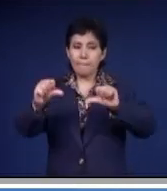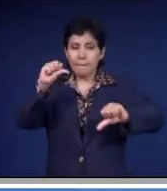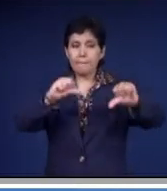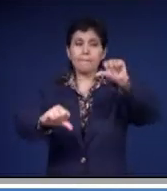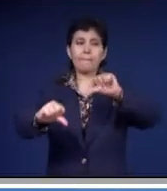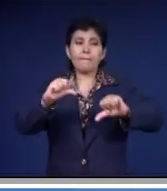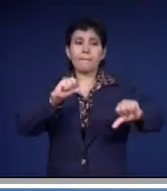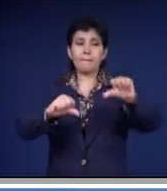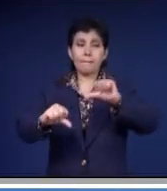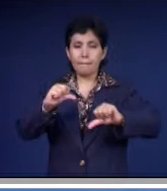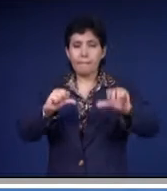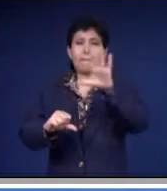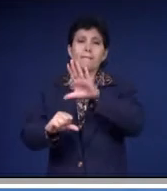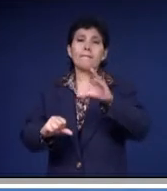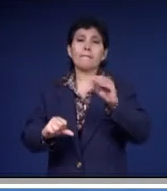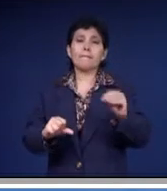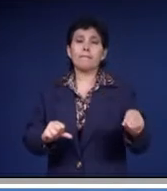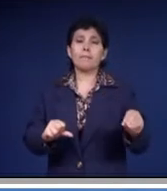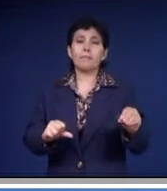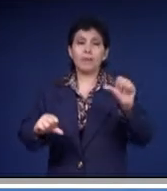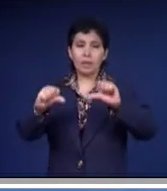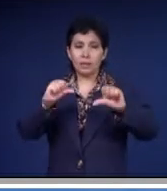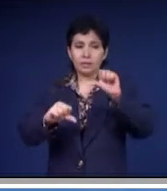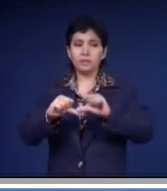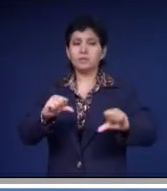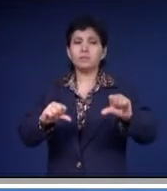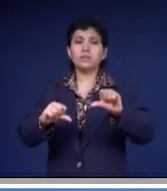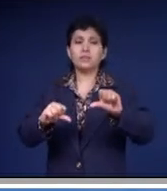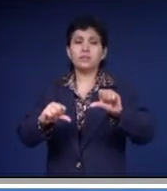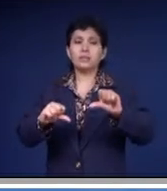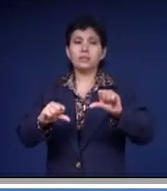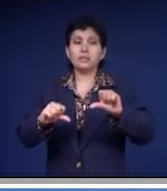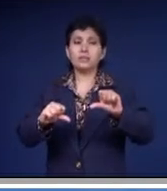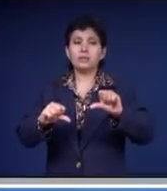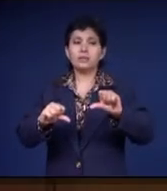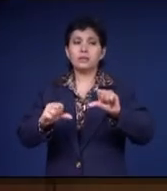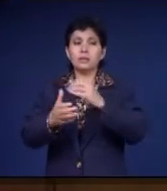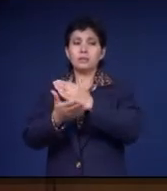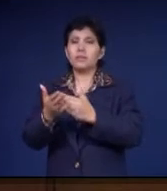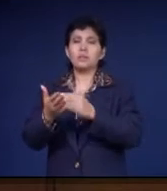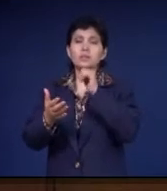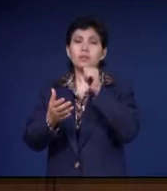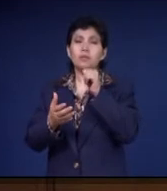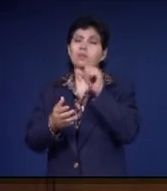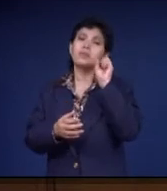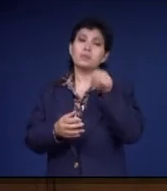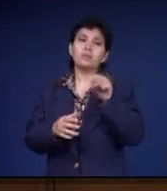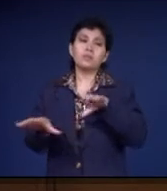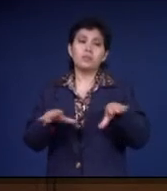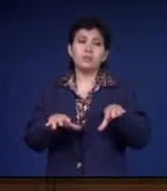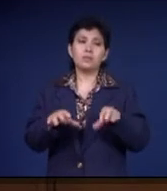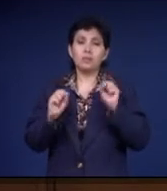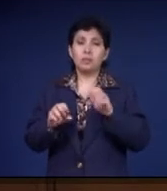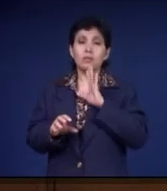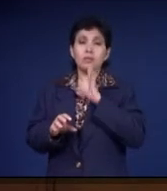possible to conduct, and this world is not perfect. Experiments are not perfect. Some things you are not just possible to do it. You